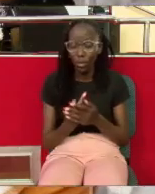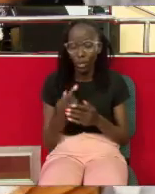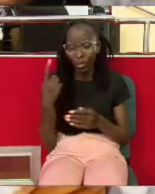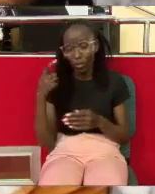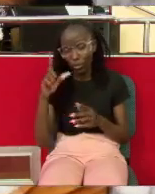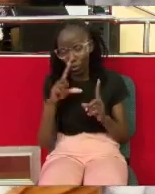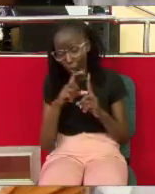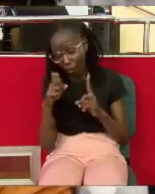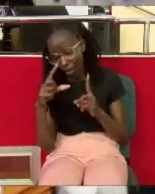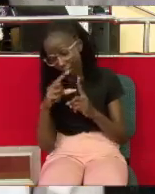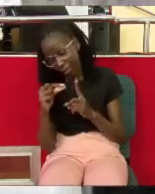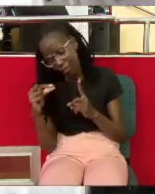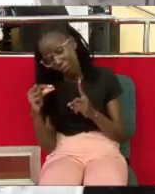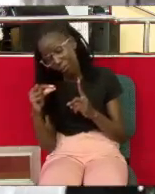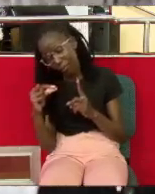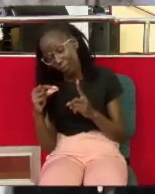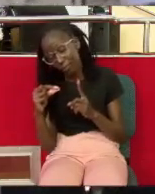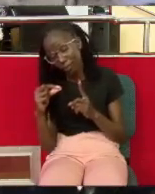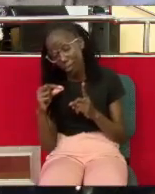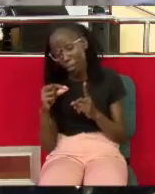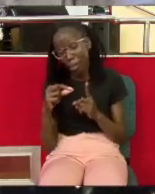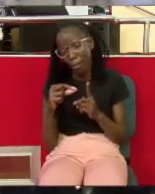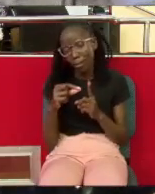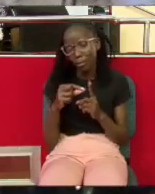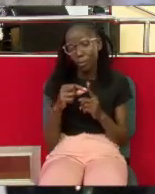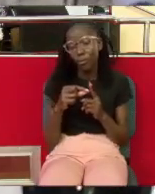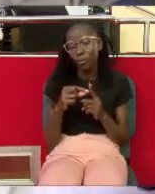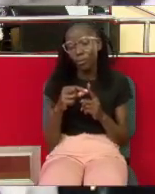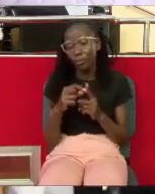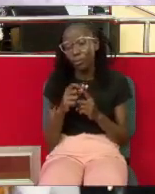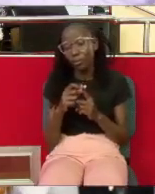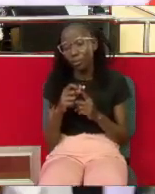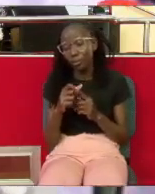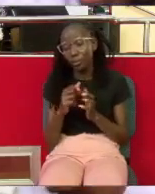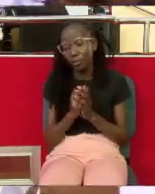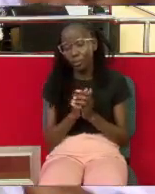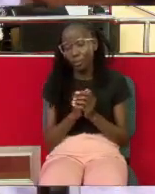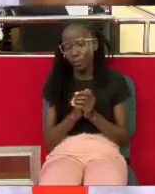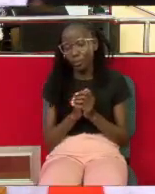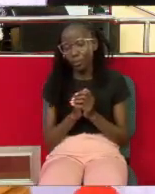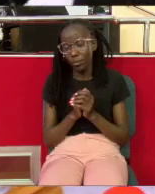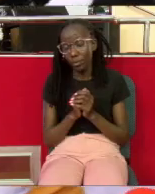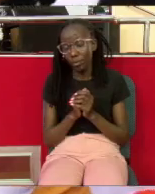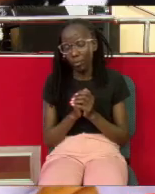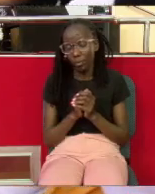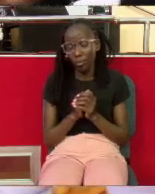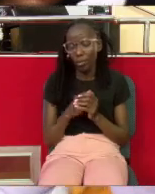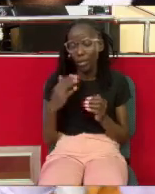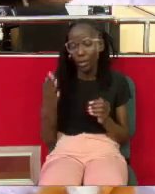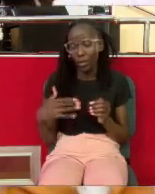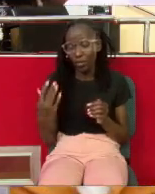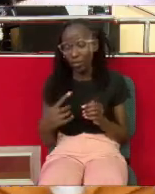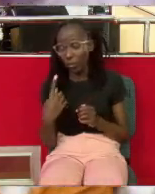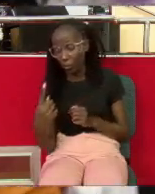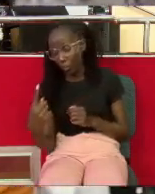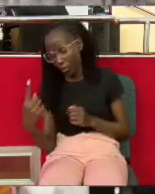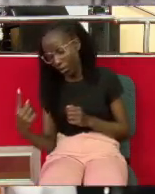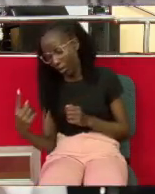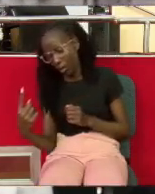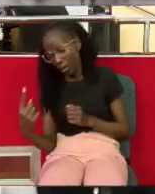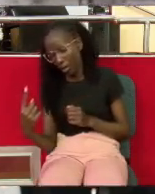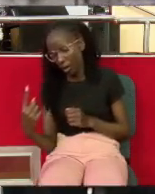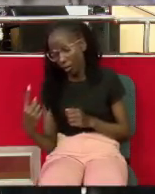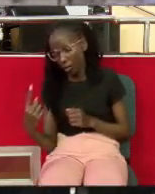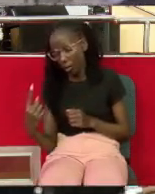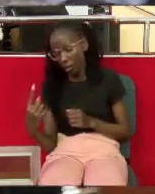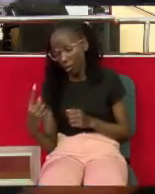of your word. You say, man shall not live on bread alone, by every word that comes from your mouth.